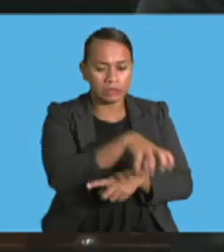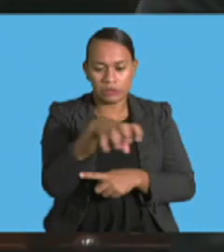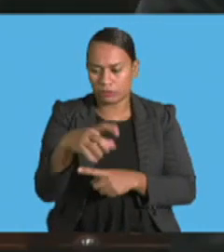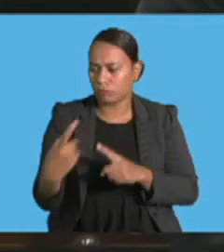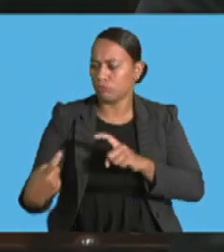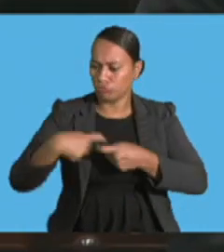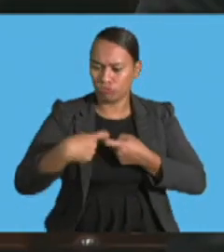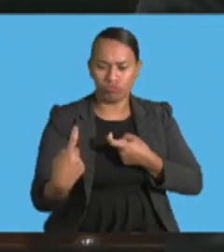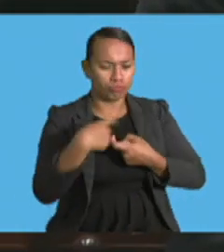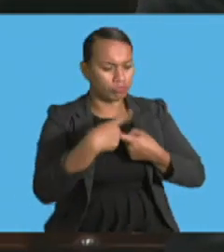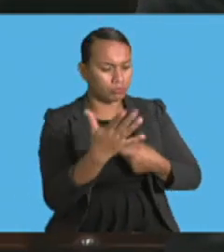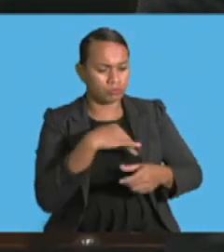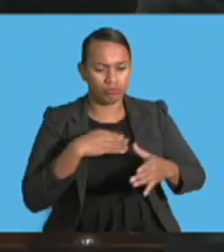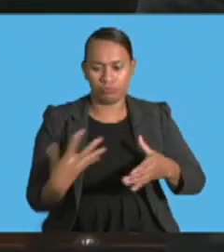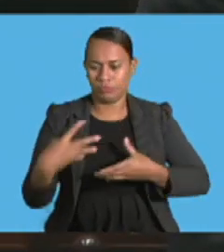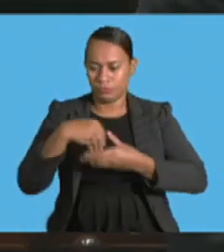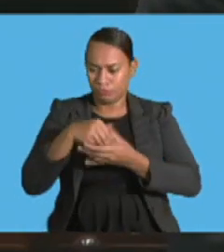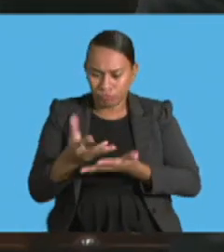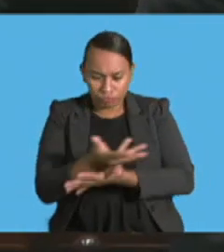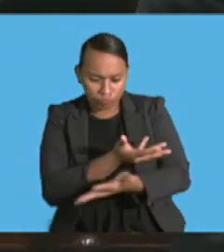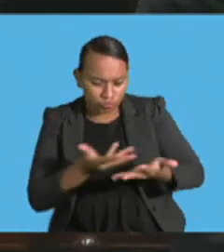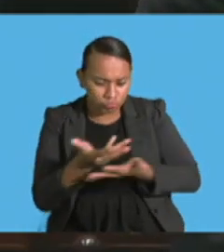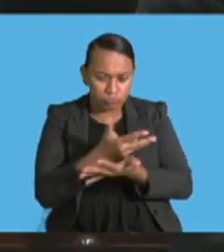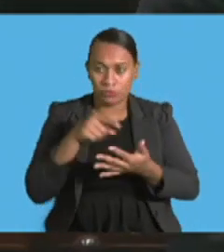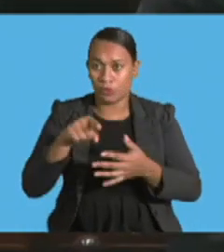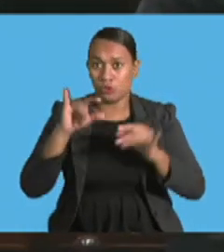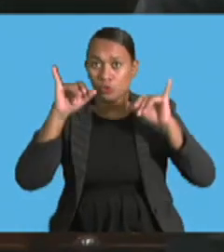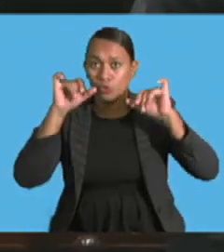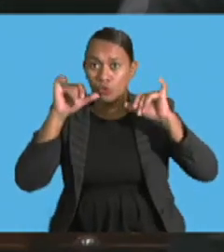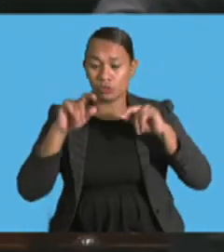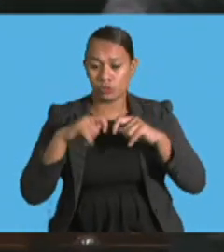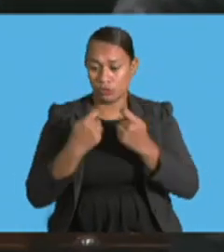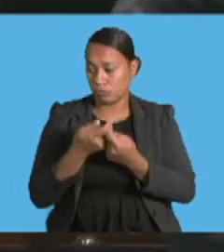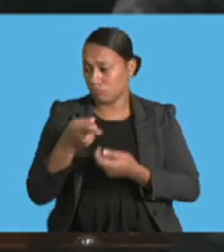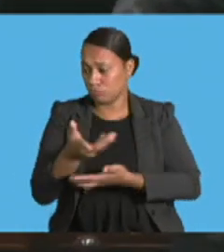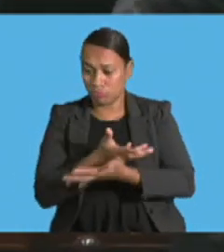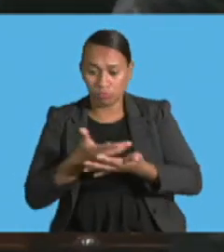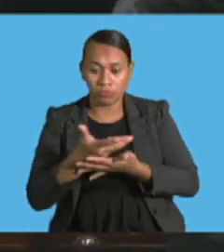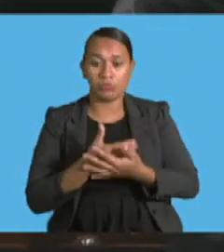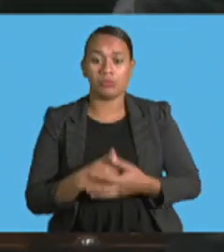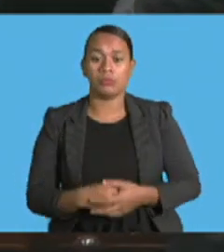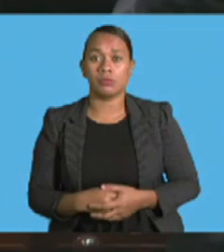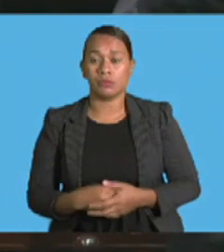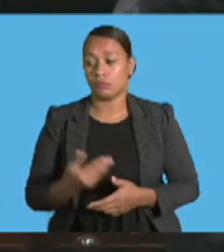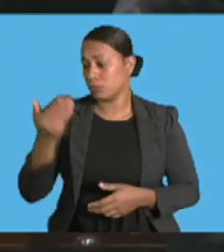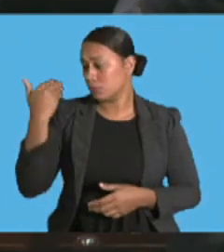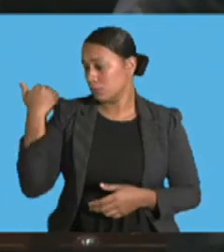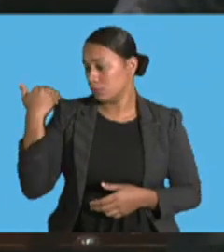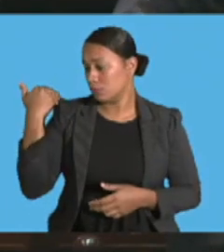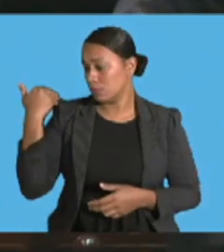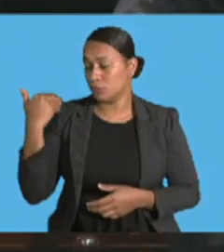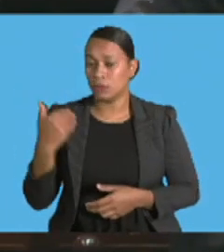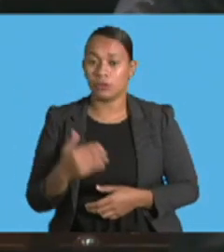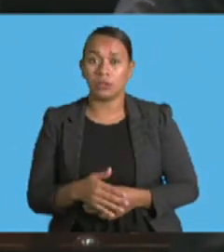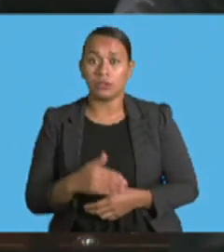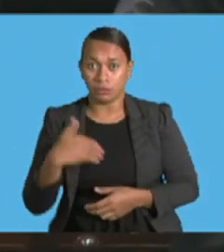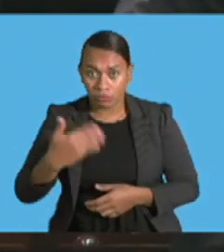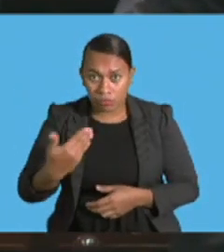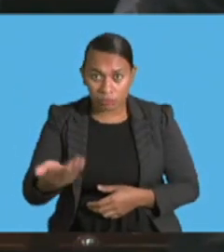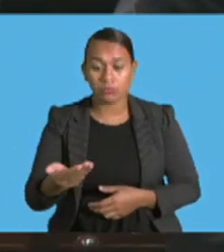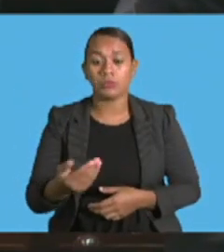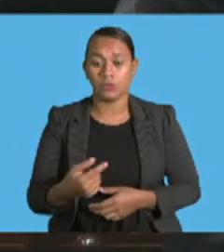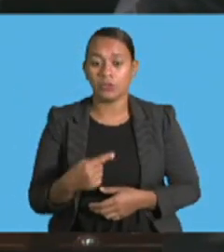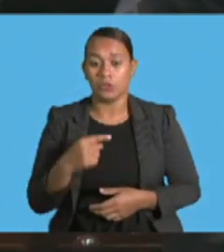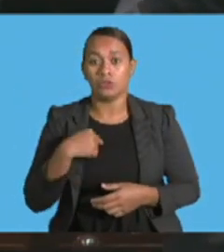awareness raising. In the coming weeks and months, the department will engage a lot more with the resource owners and communities through the National Environment